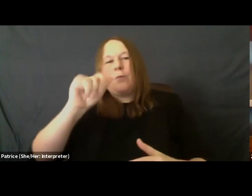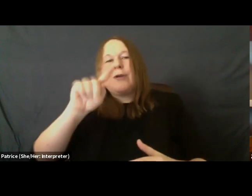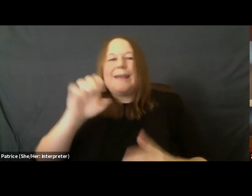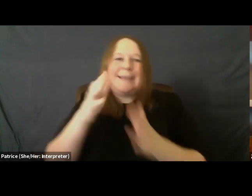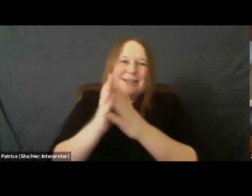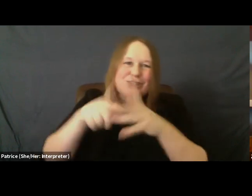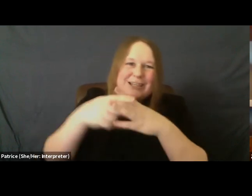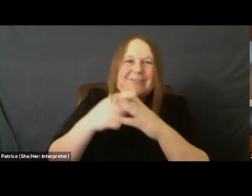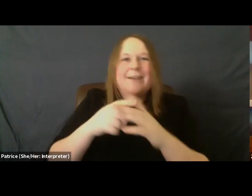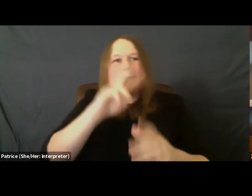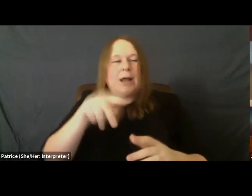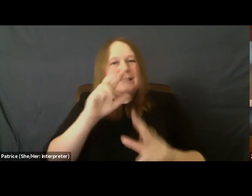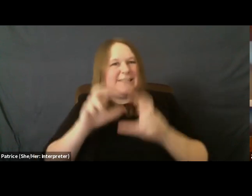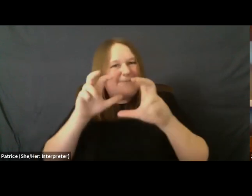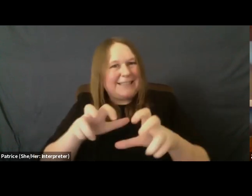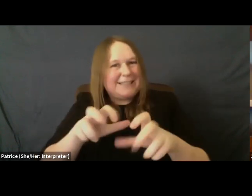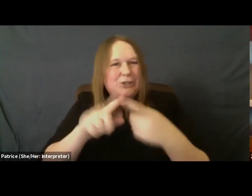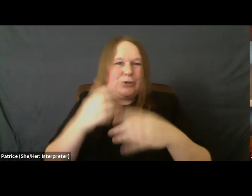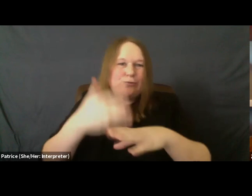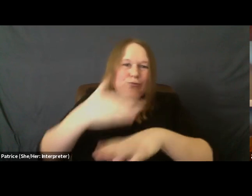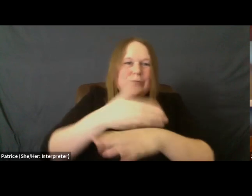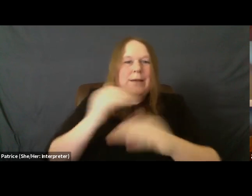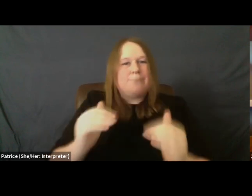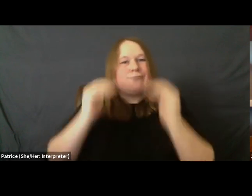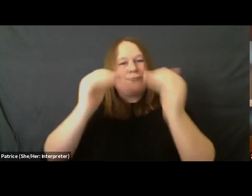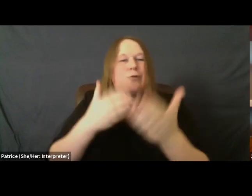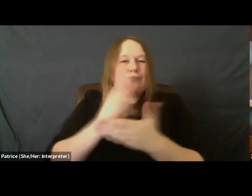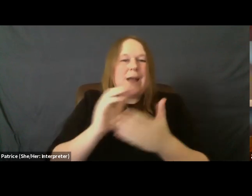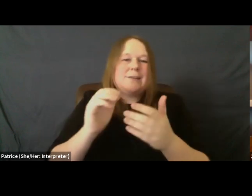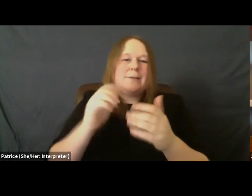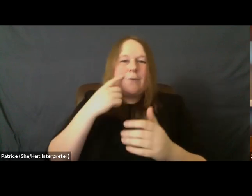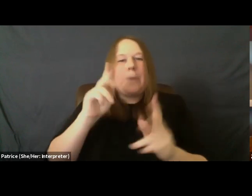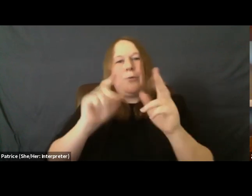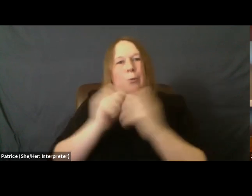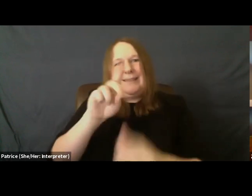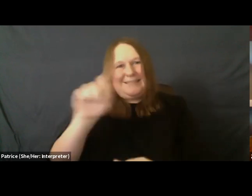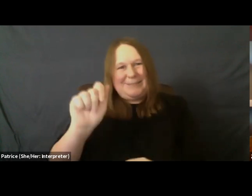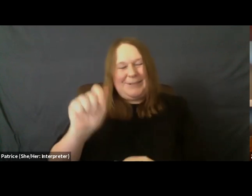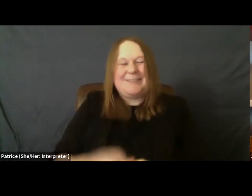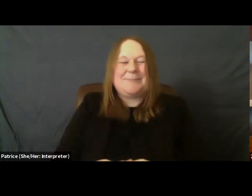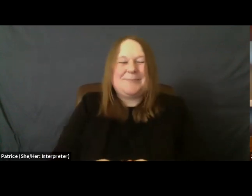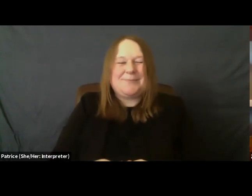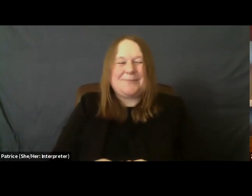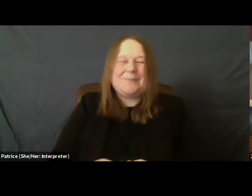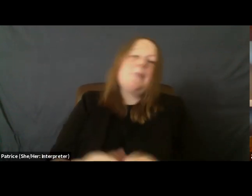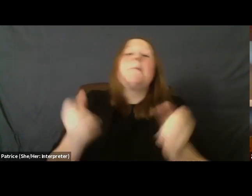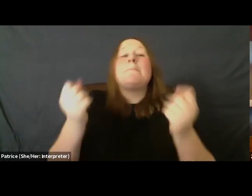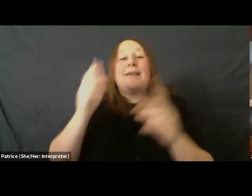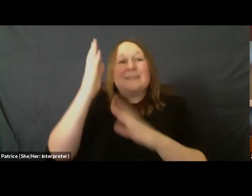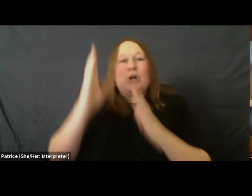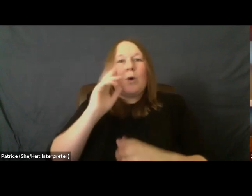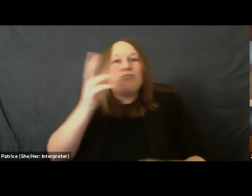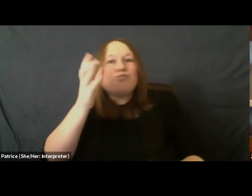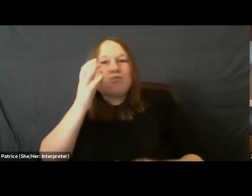that Verizon has invested in to advance the rights of people with disabilities. And in fact, many of the speakers that you'll hear